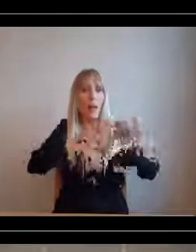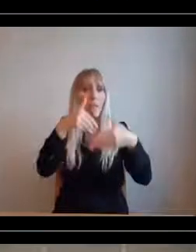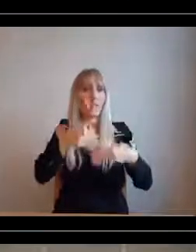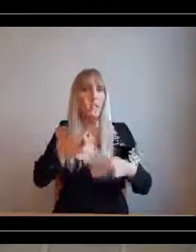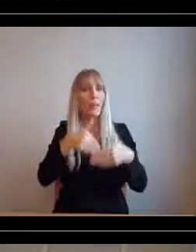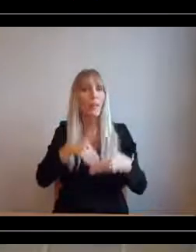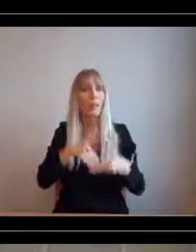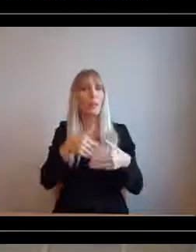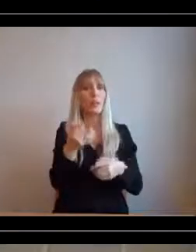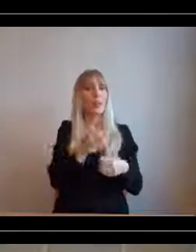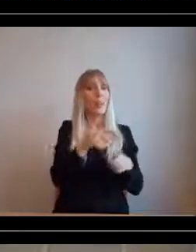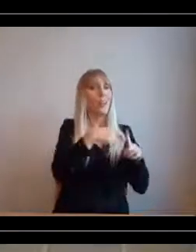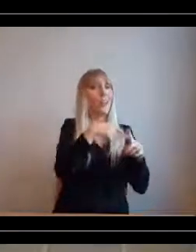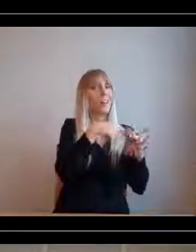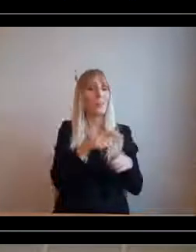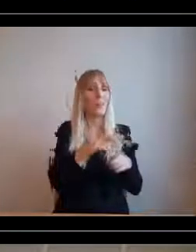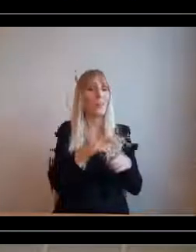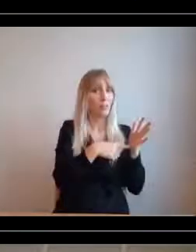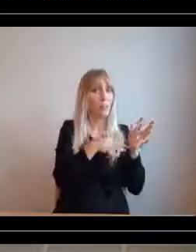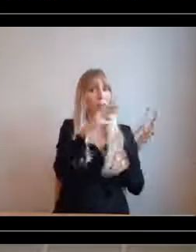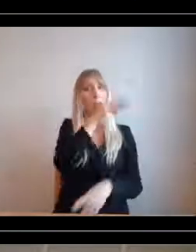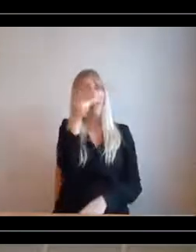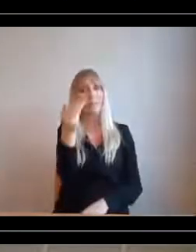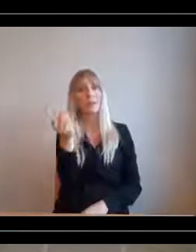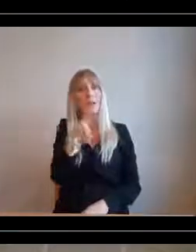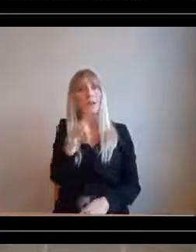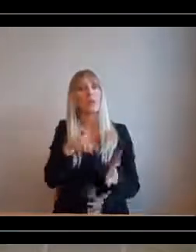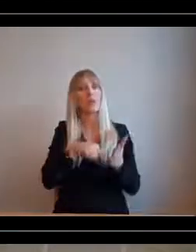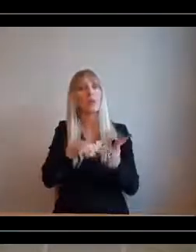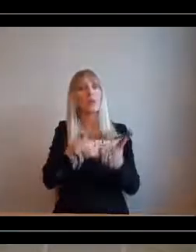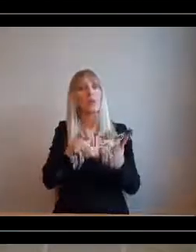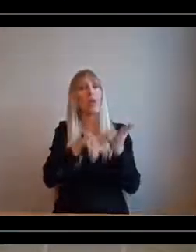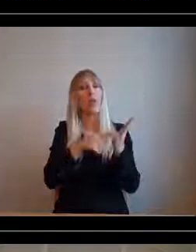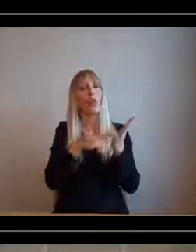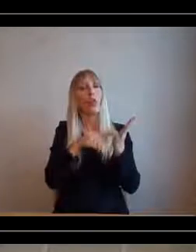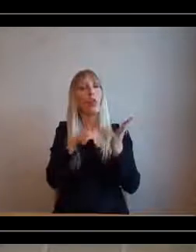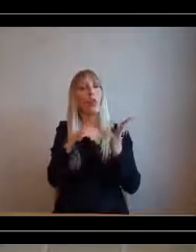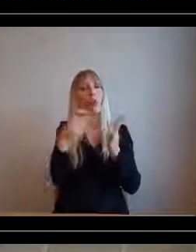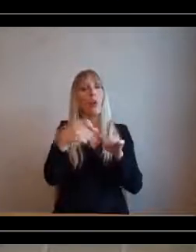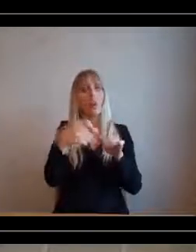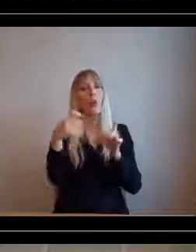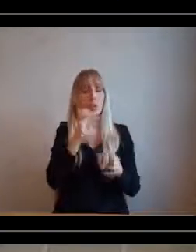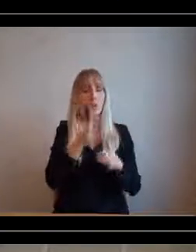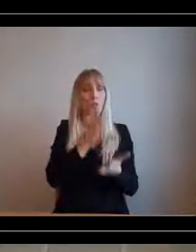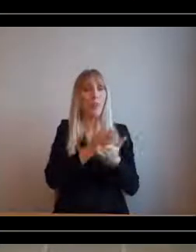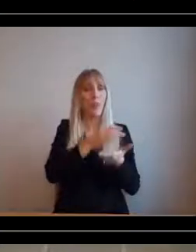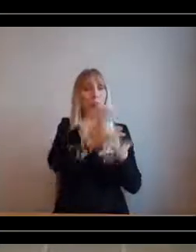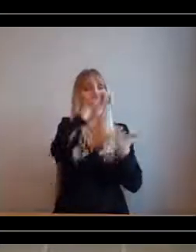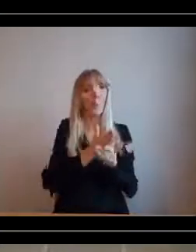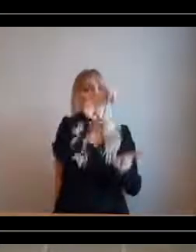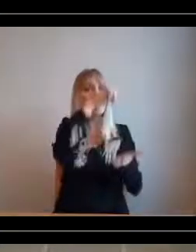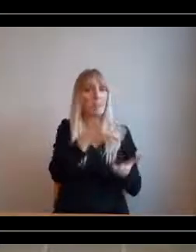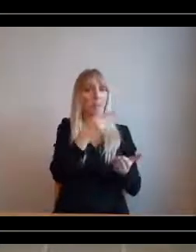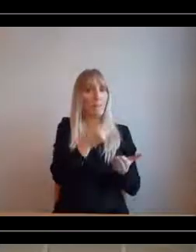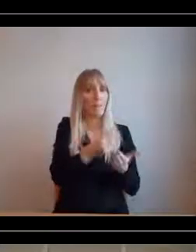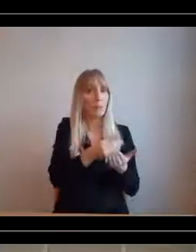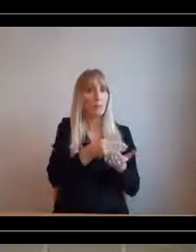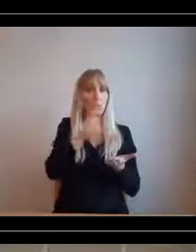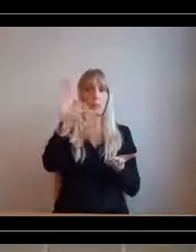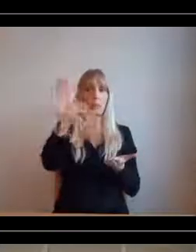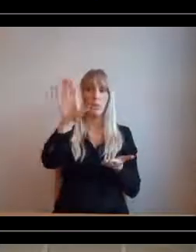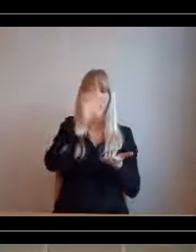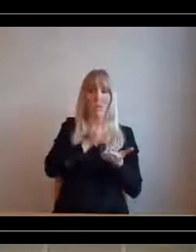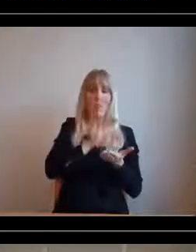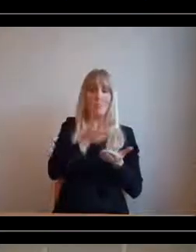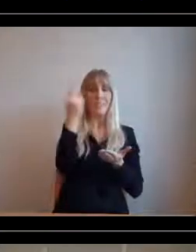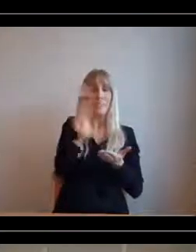and Essex and beyond. So in terms of the funding, the development phase of this project, which is the phase that we're in at the